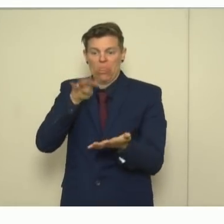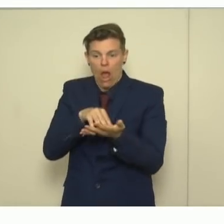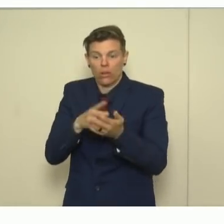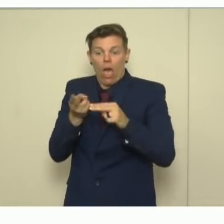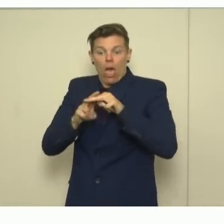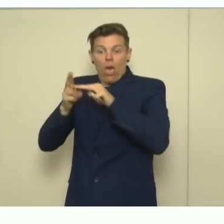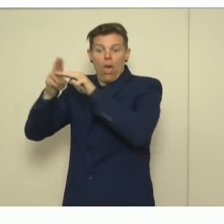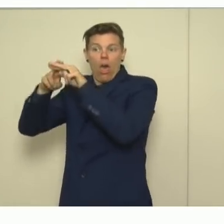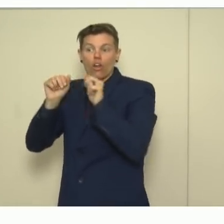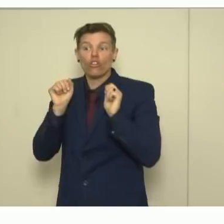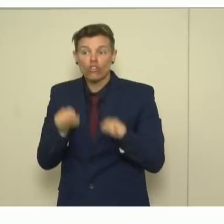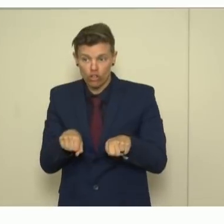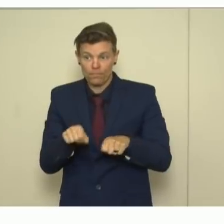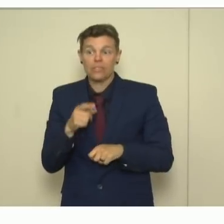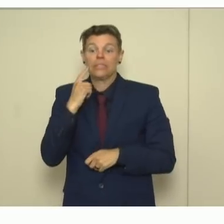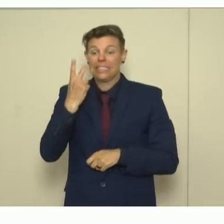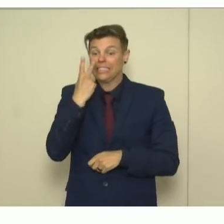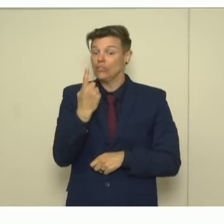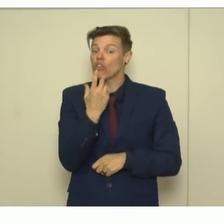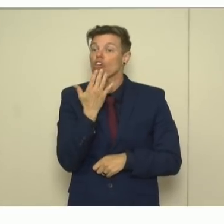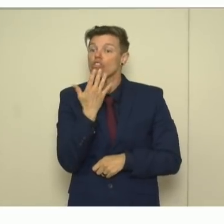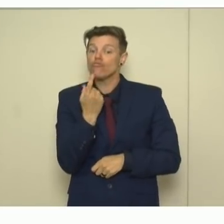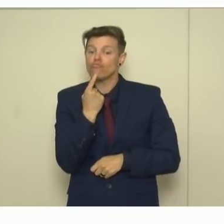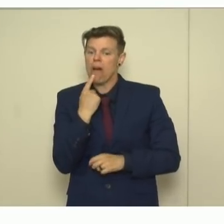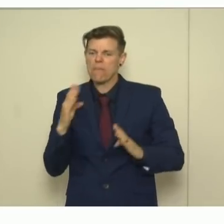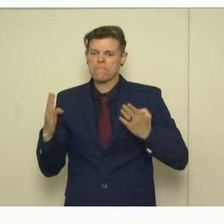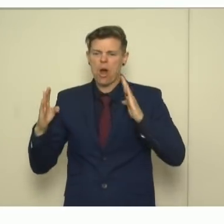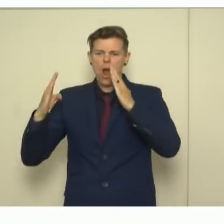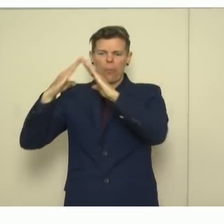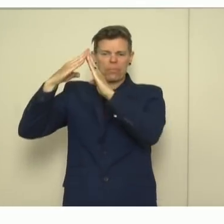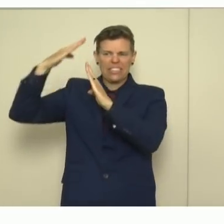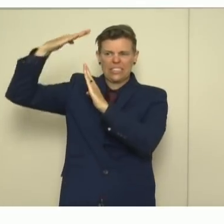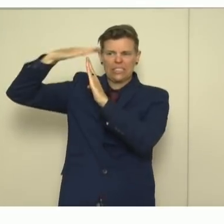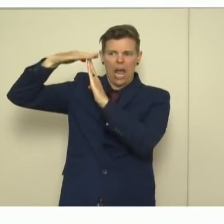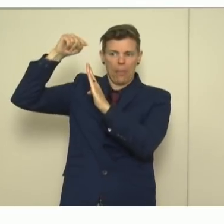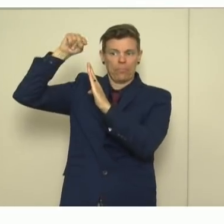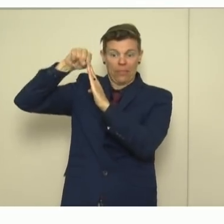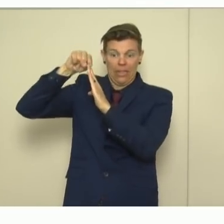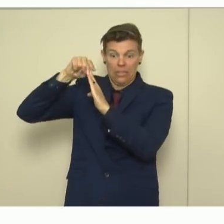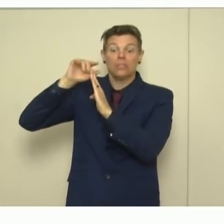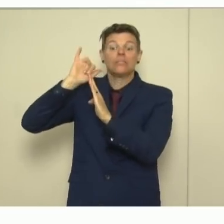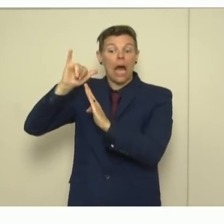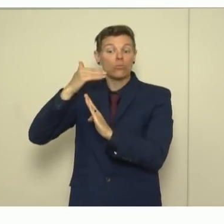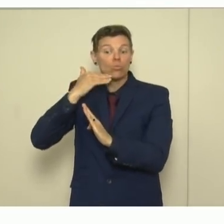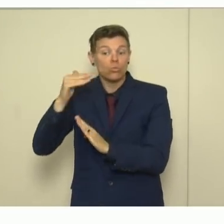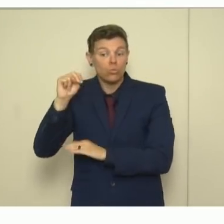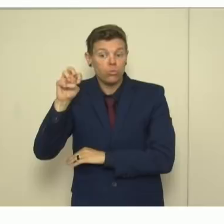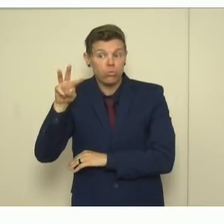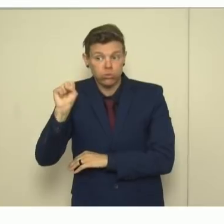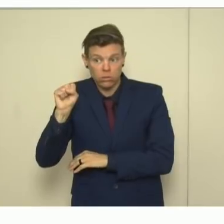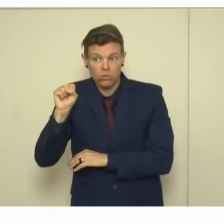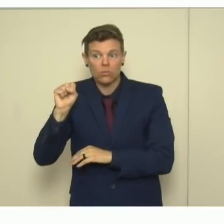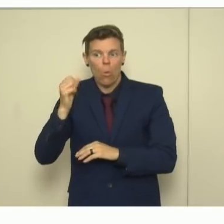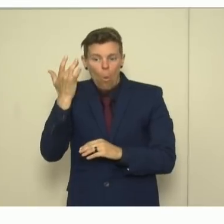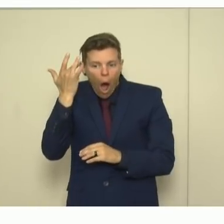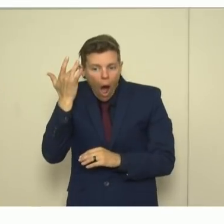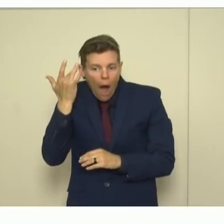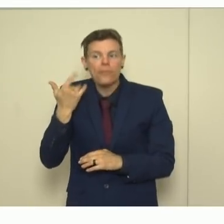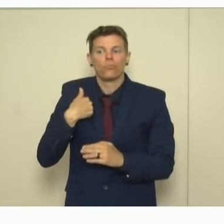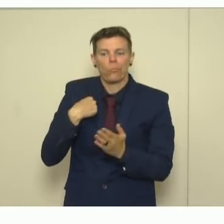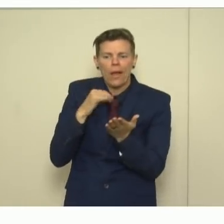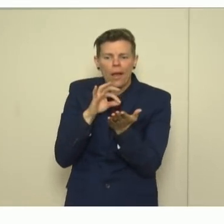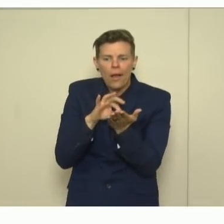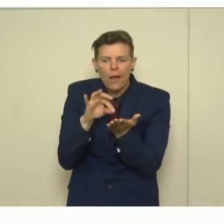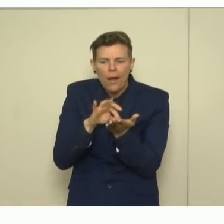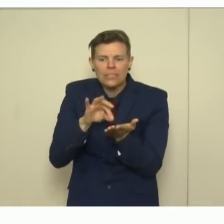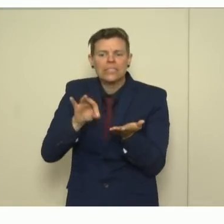of the curve, but according to our modeling data that reflects calculations we do based on deaths and hospitalizations mostly,